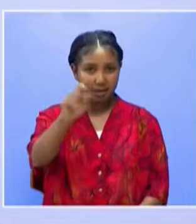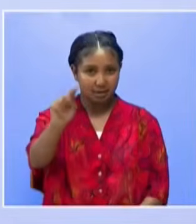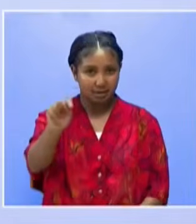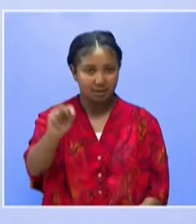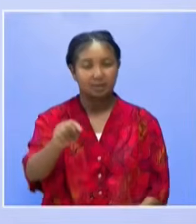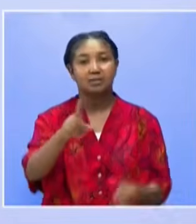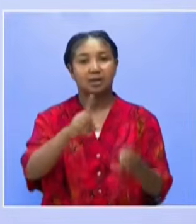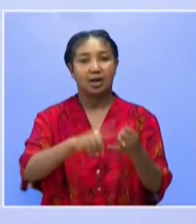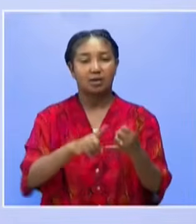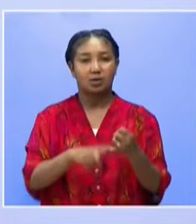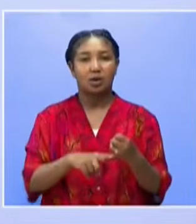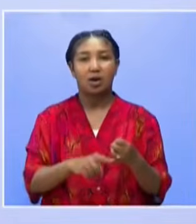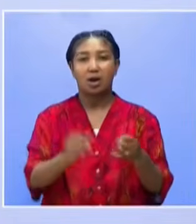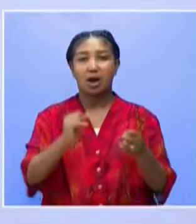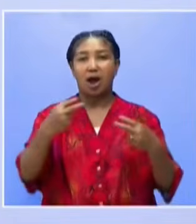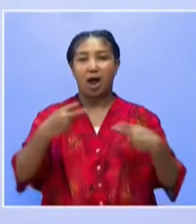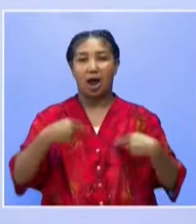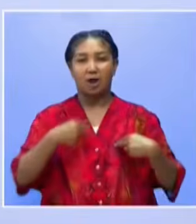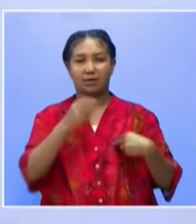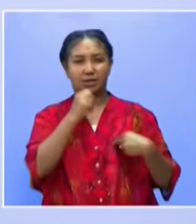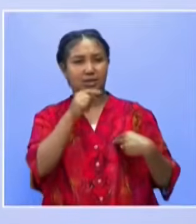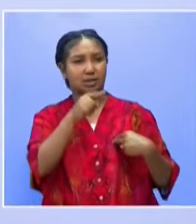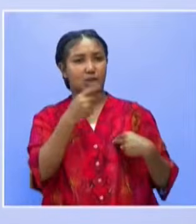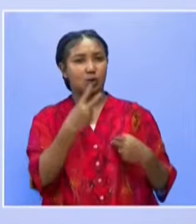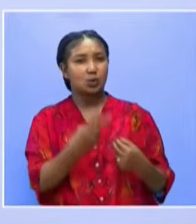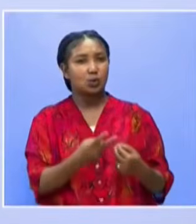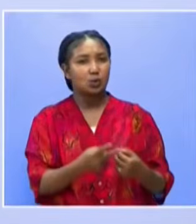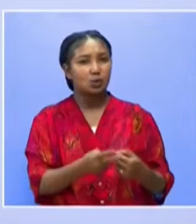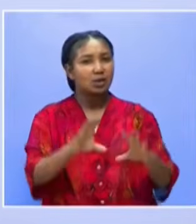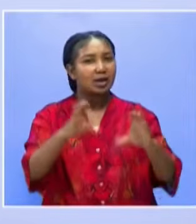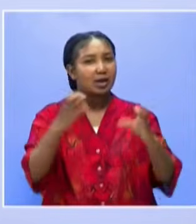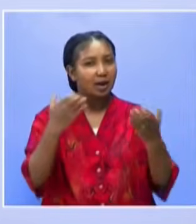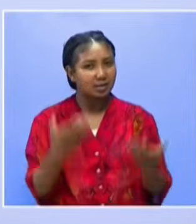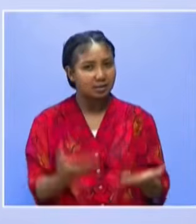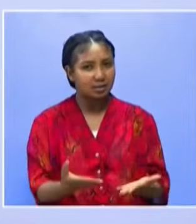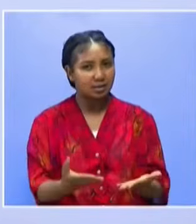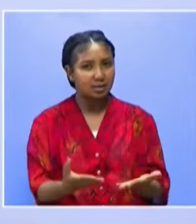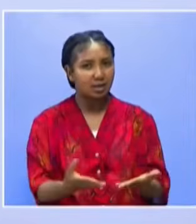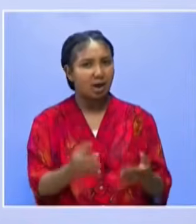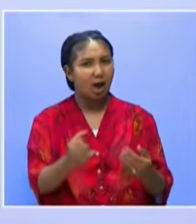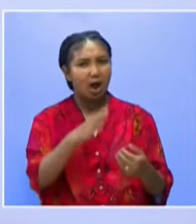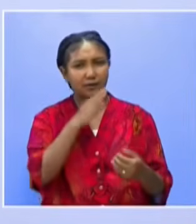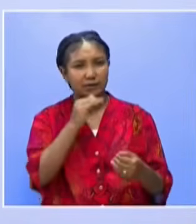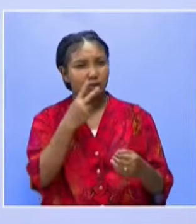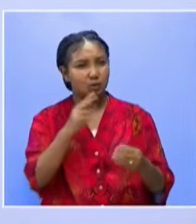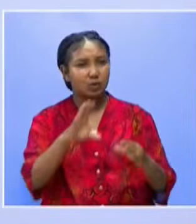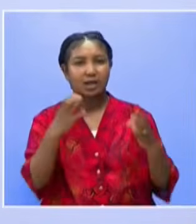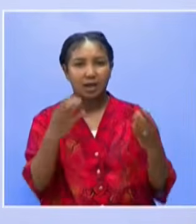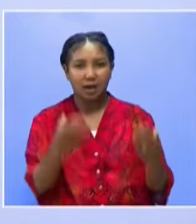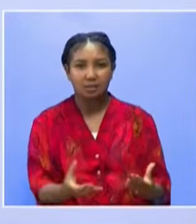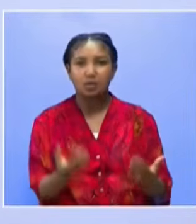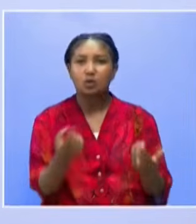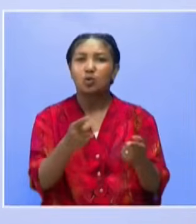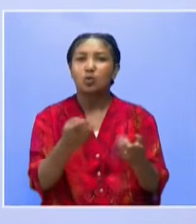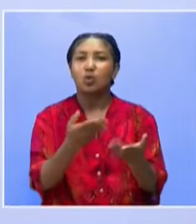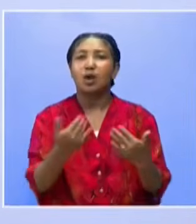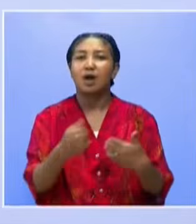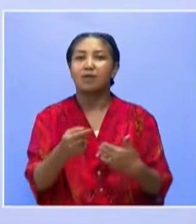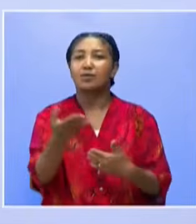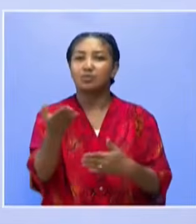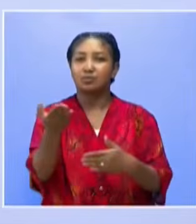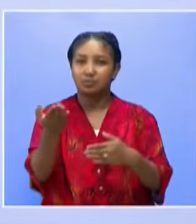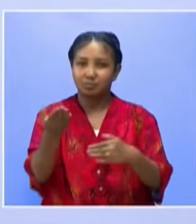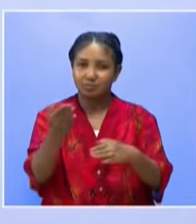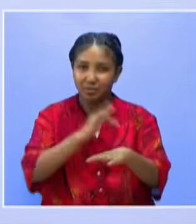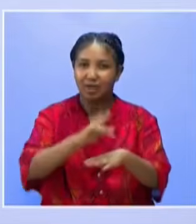The last one. I haven't seen you in the class. I haven't seen you in the class. Where have you blank?